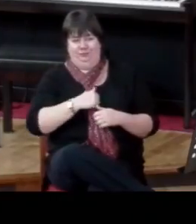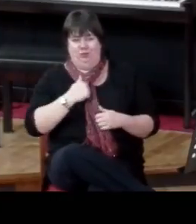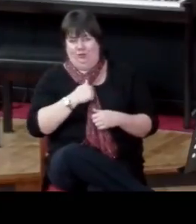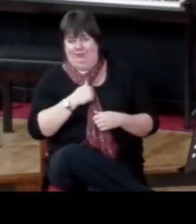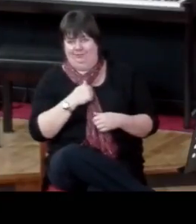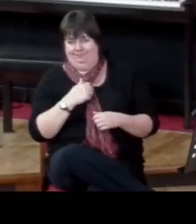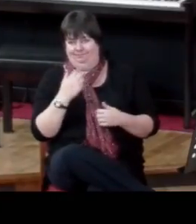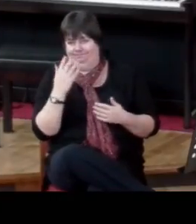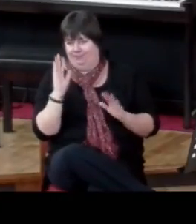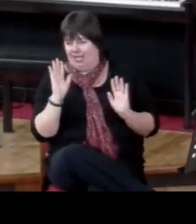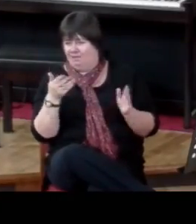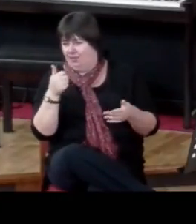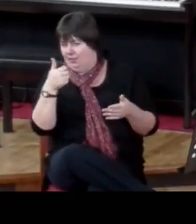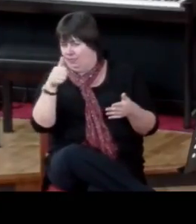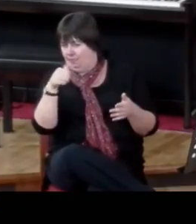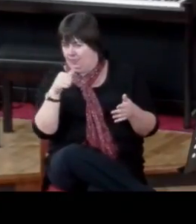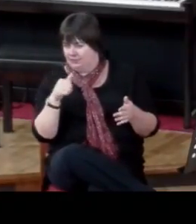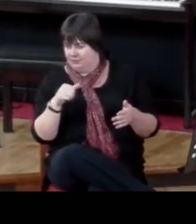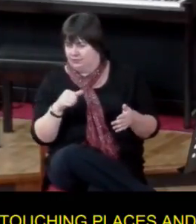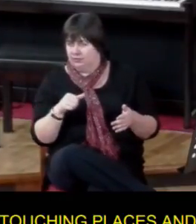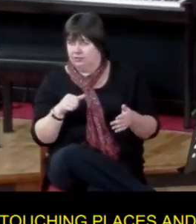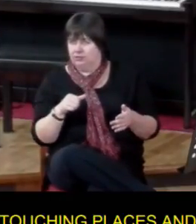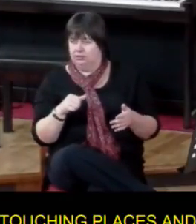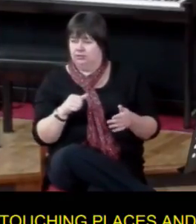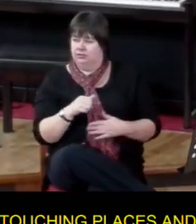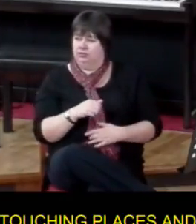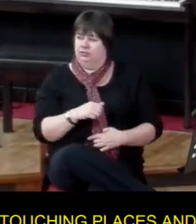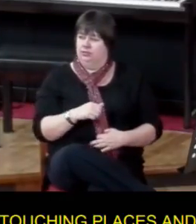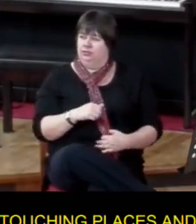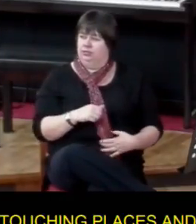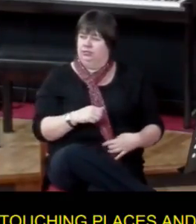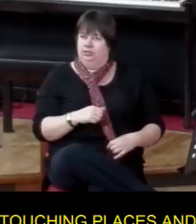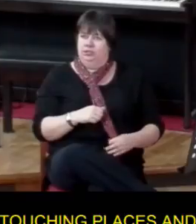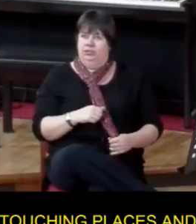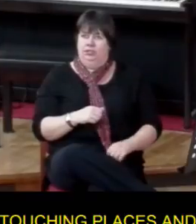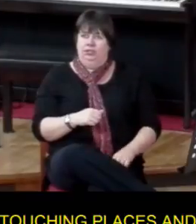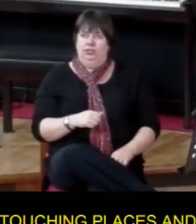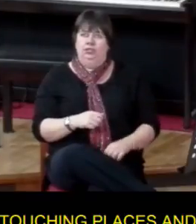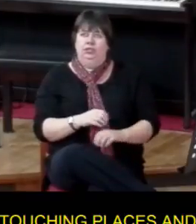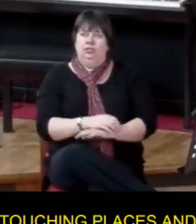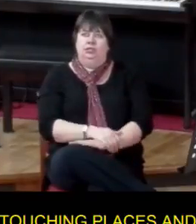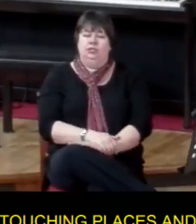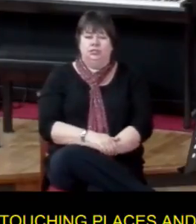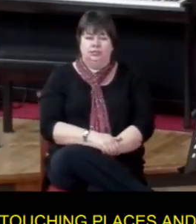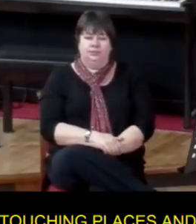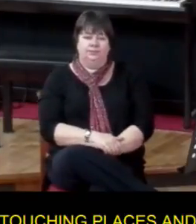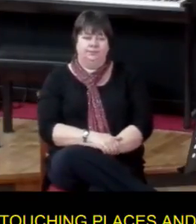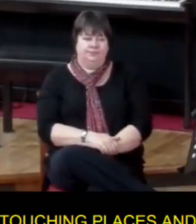make a little list. Yeah. Gilbert and Sullivan, make a little list.